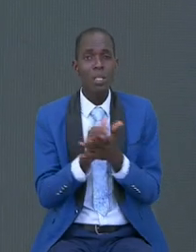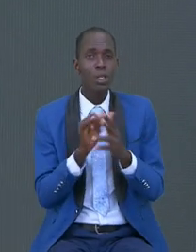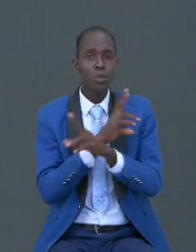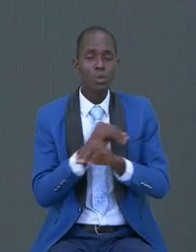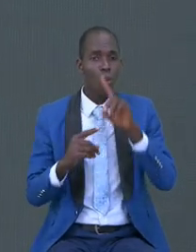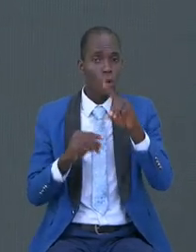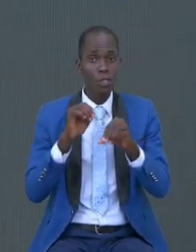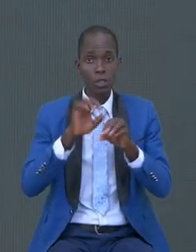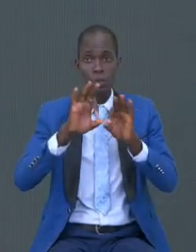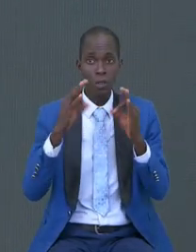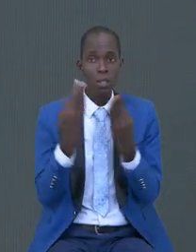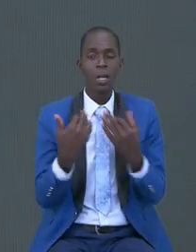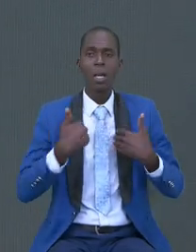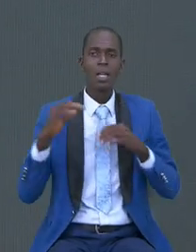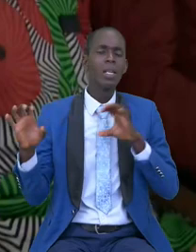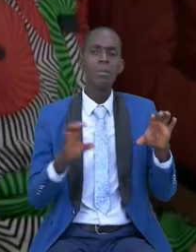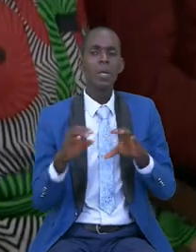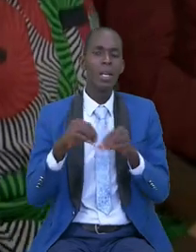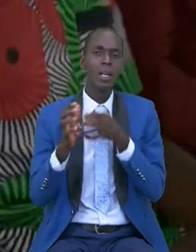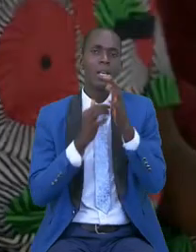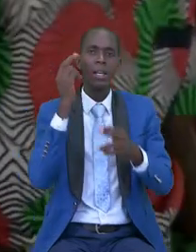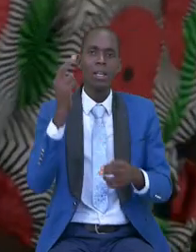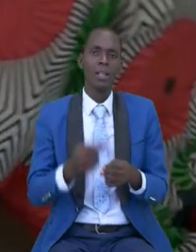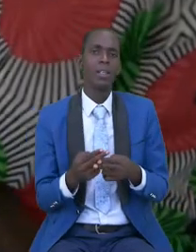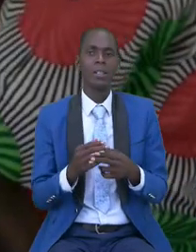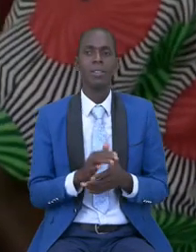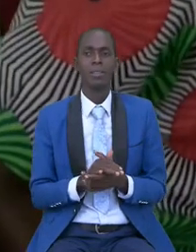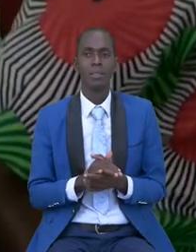your family has ever done.